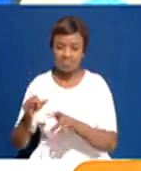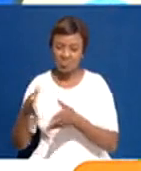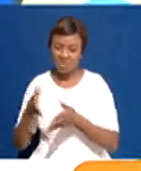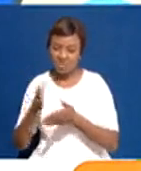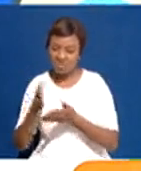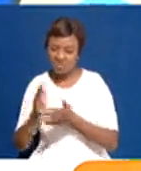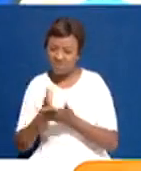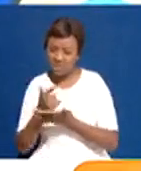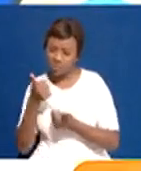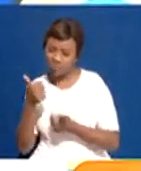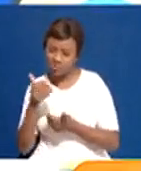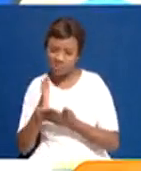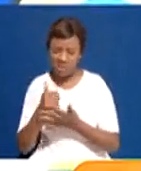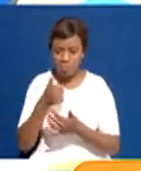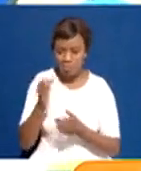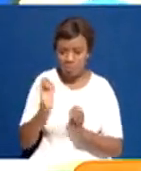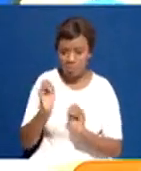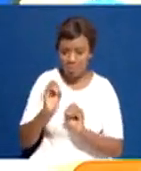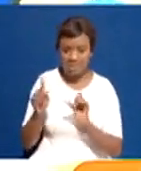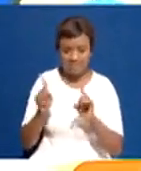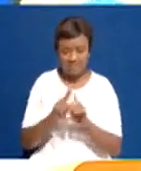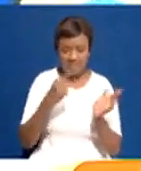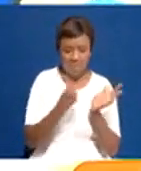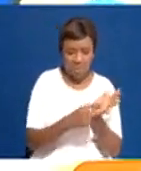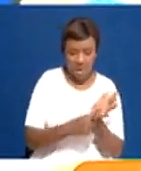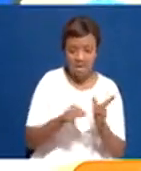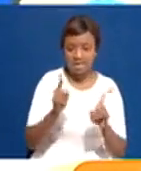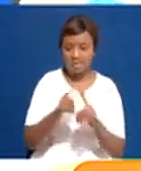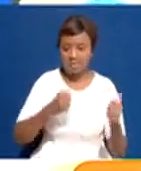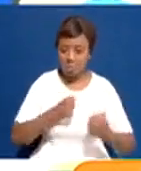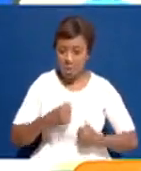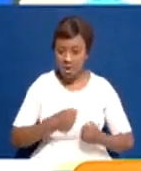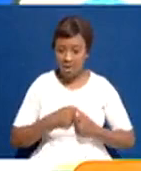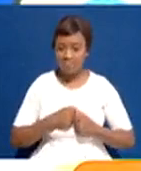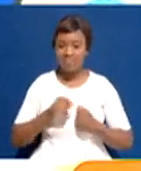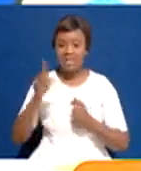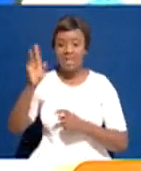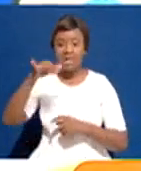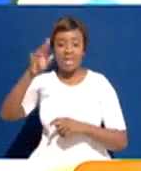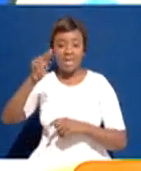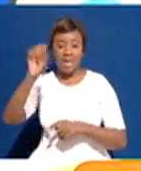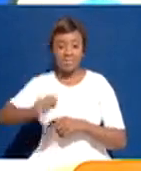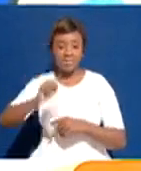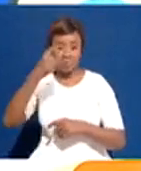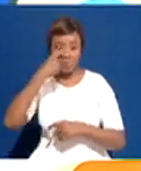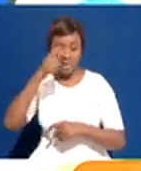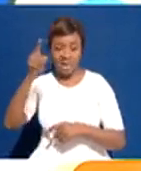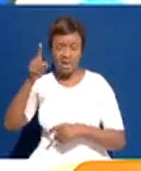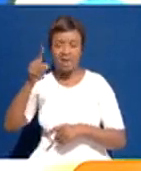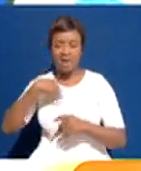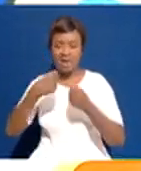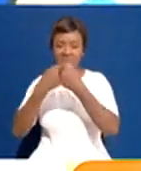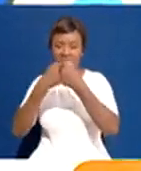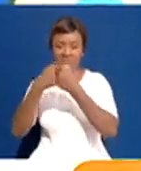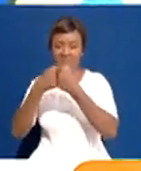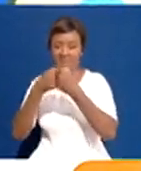The same to Uganda and Rwanda. In South Sudan, we still have a major challenge. We have